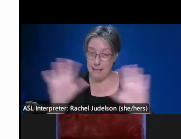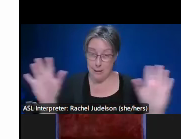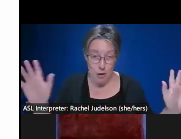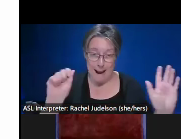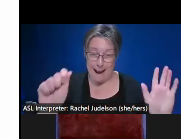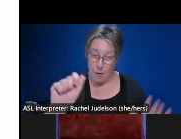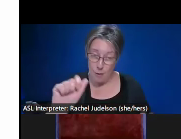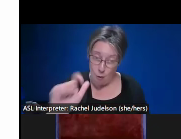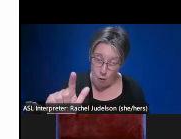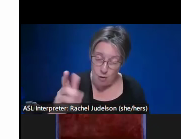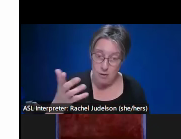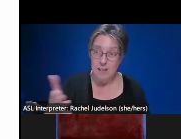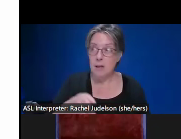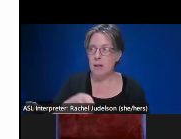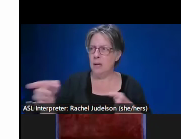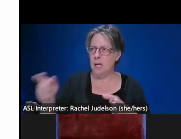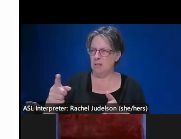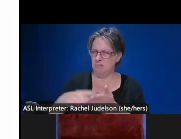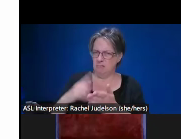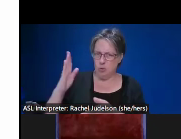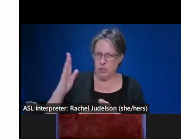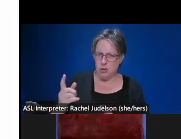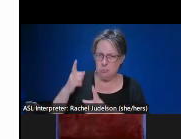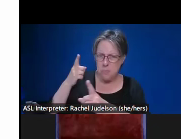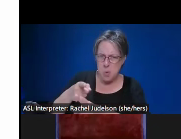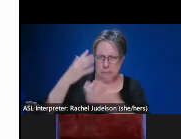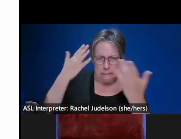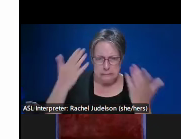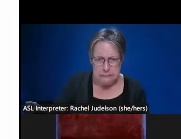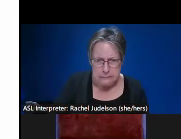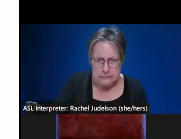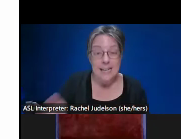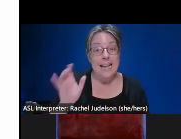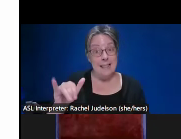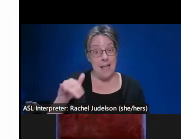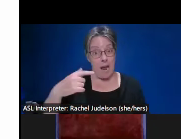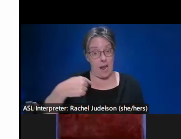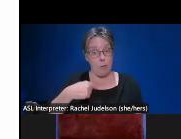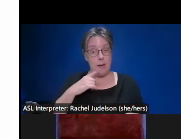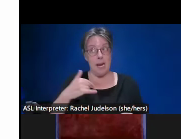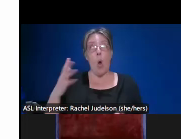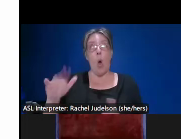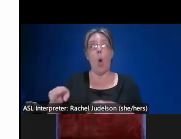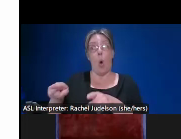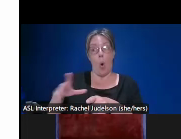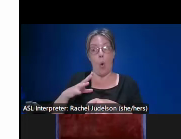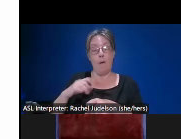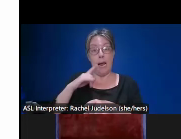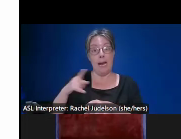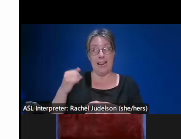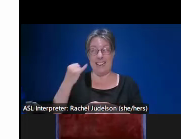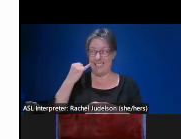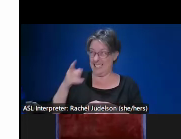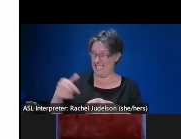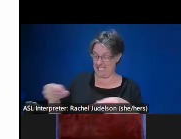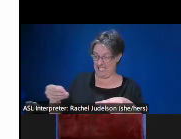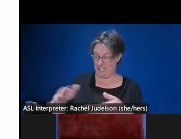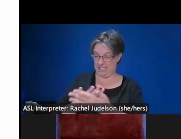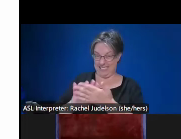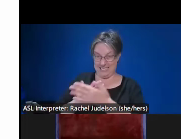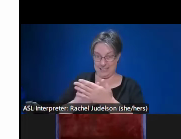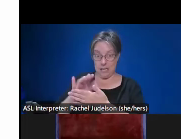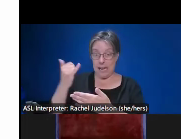this presenter is suggesting. That, to me, sort of gives me a hint that if they were to present at the LSA, it might be